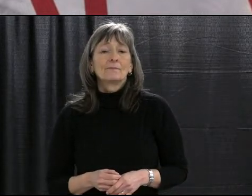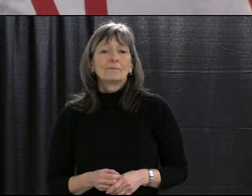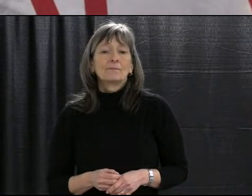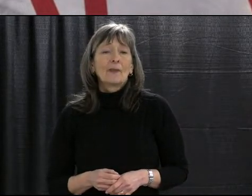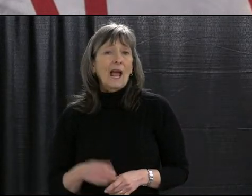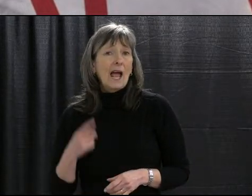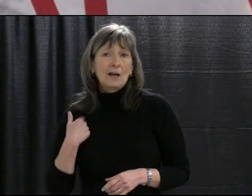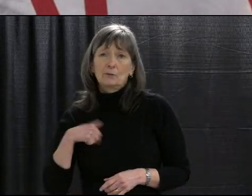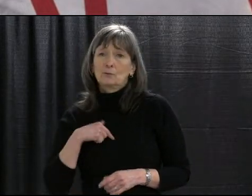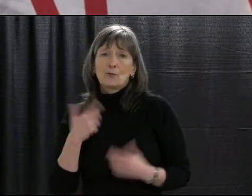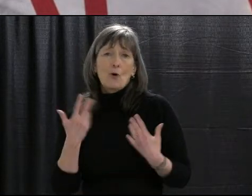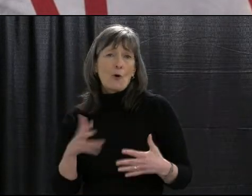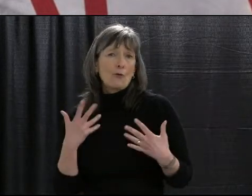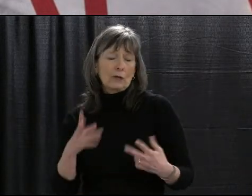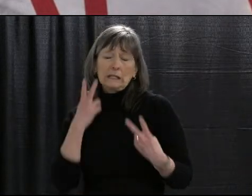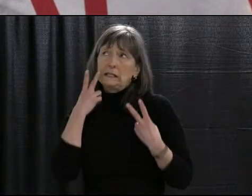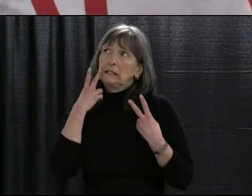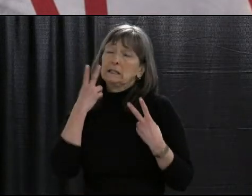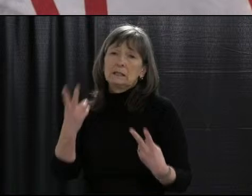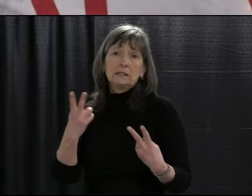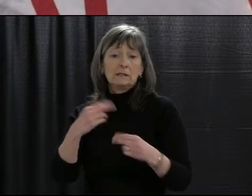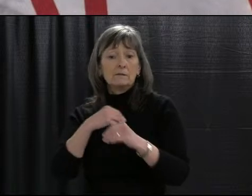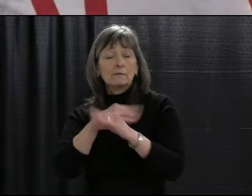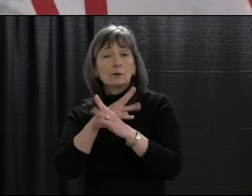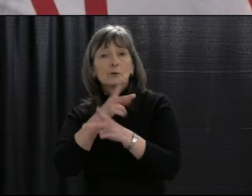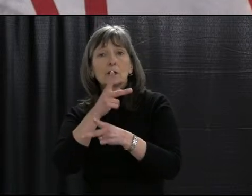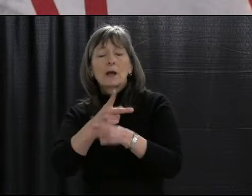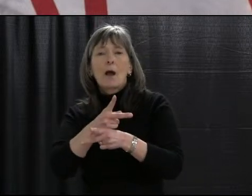the benefits of virtual care.